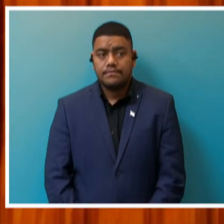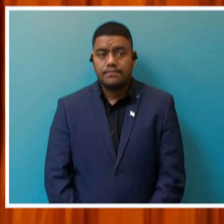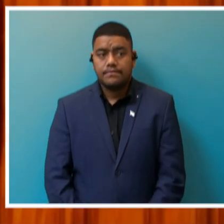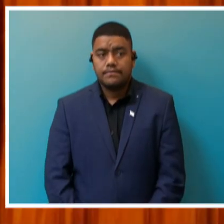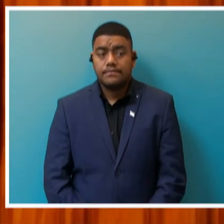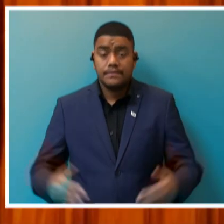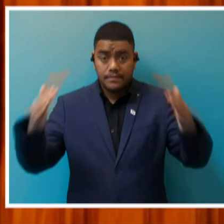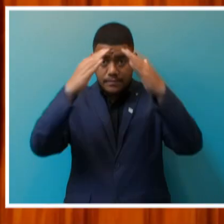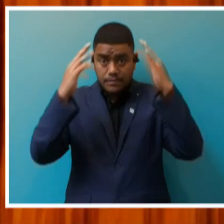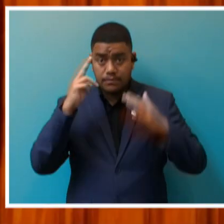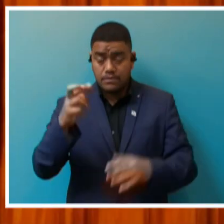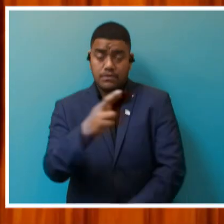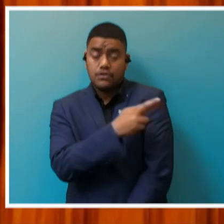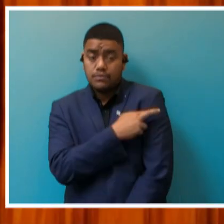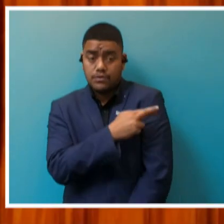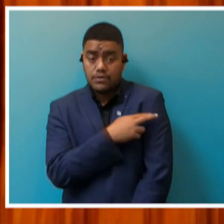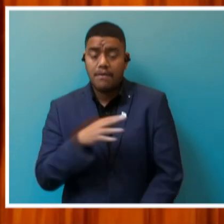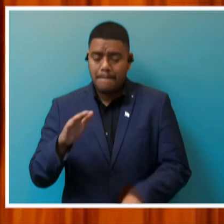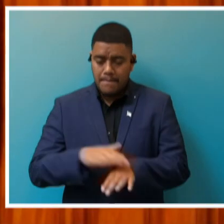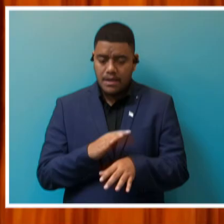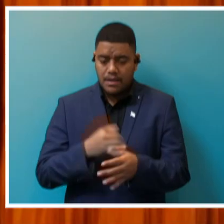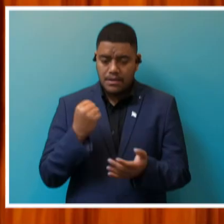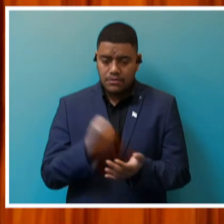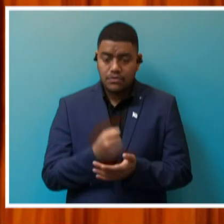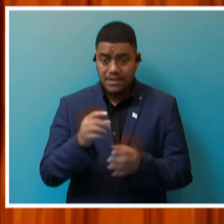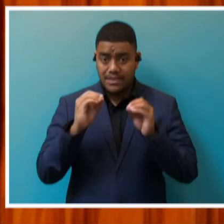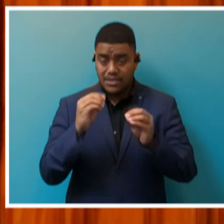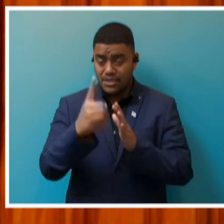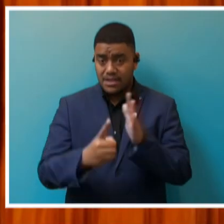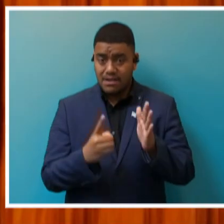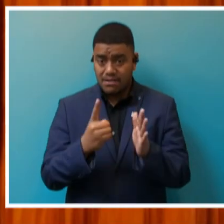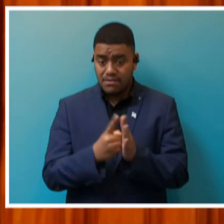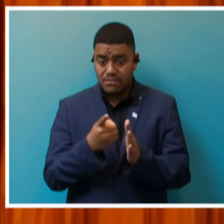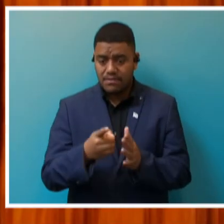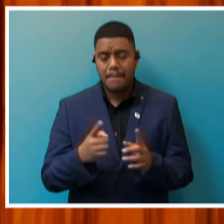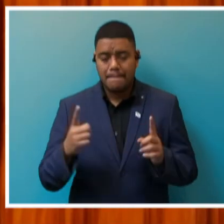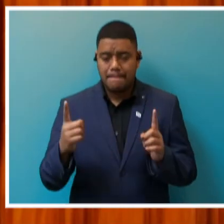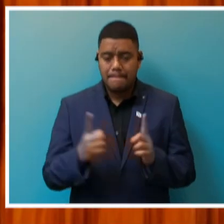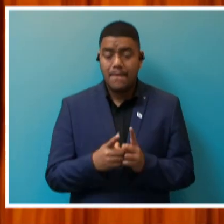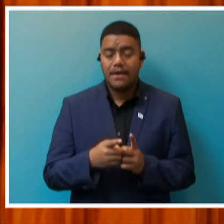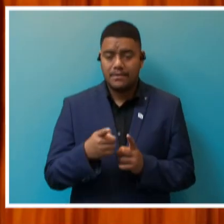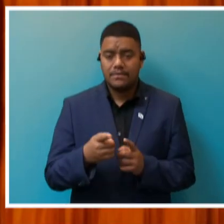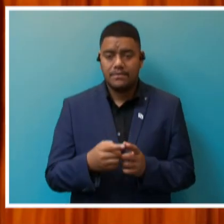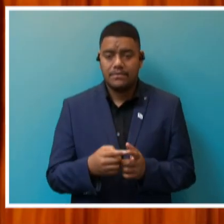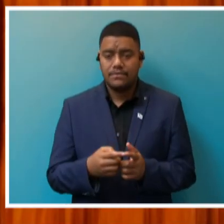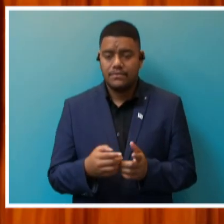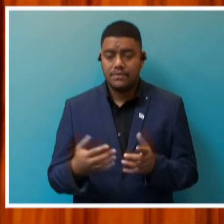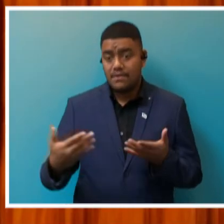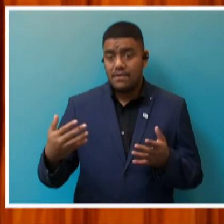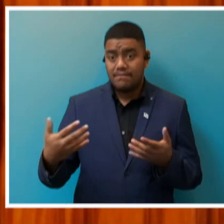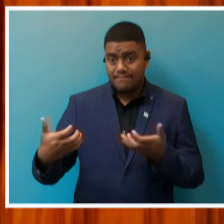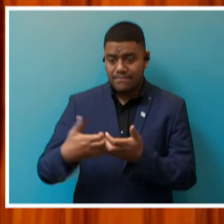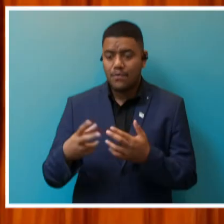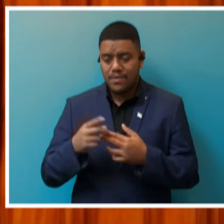Mr. Speaker, sir, the responsibility of ensuring the prescribed teaching hours are met lies primarily with the institution